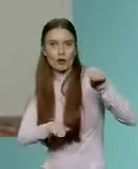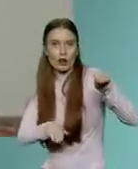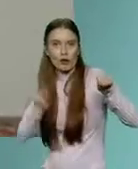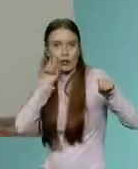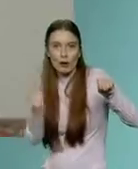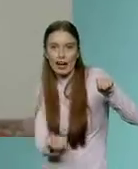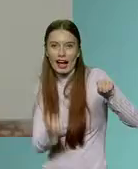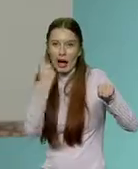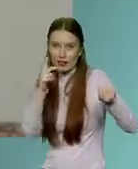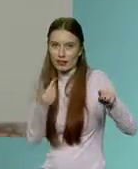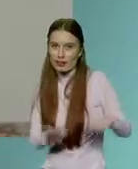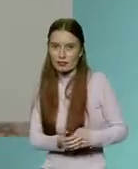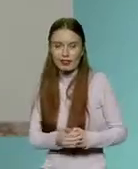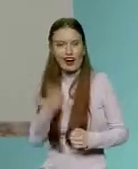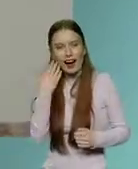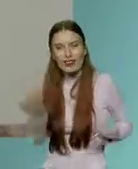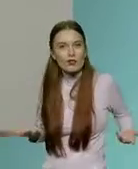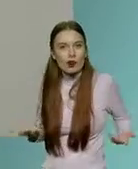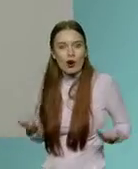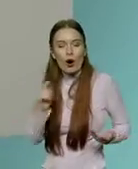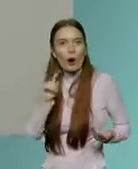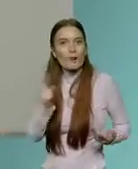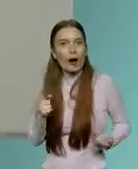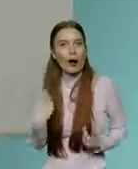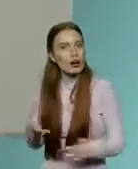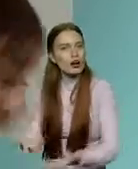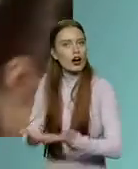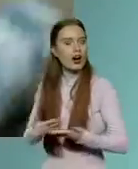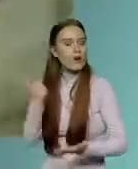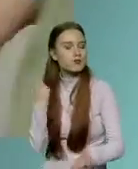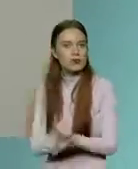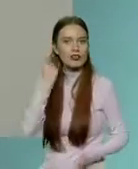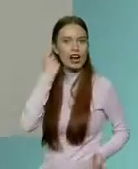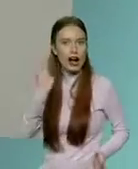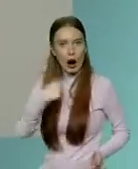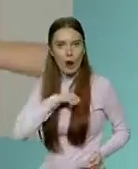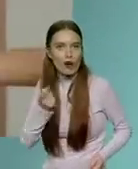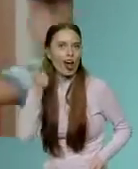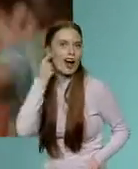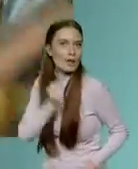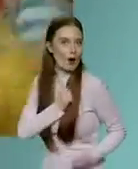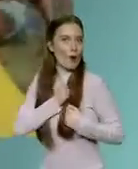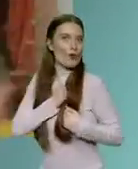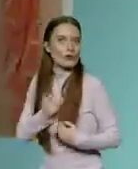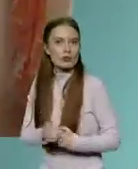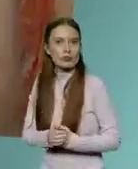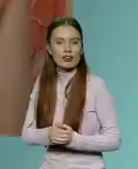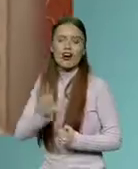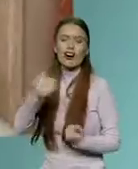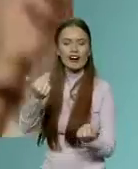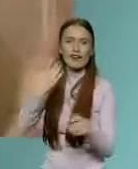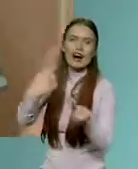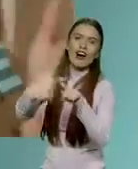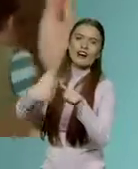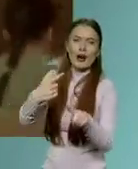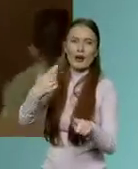But guess what's going to happen? I don't know, but you just gave me a great idea how to get my dino feather. All right, but hurry, you're